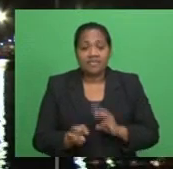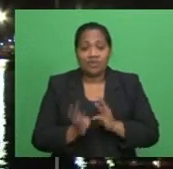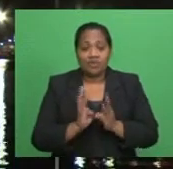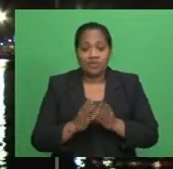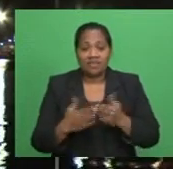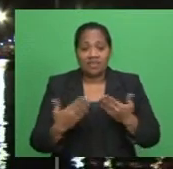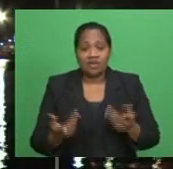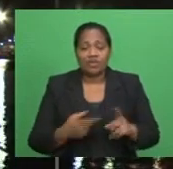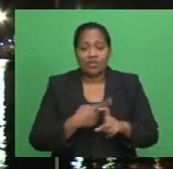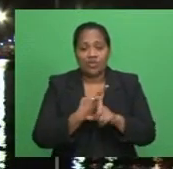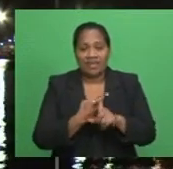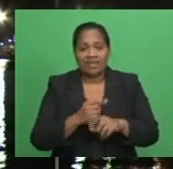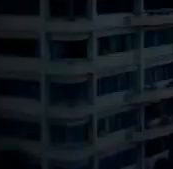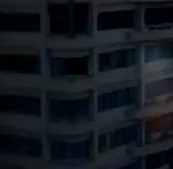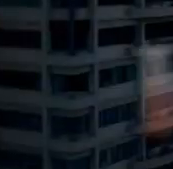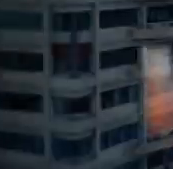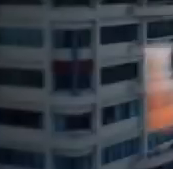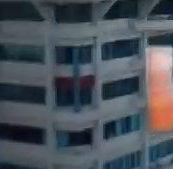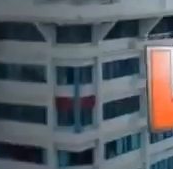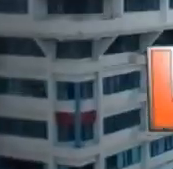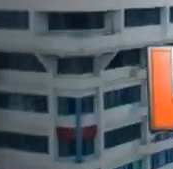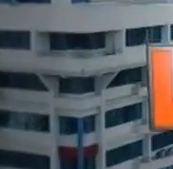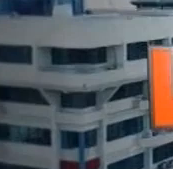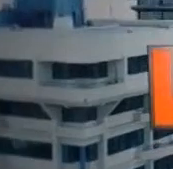with Kritika.